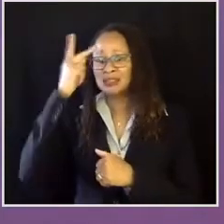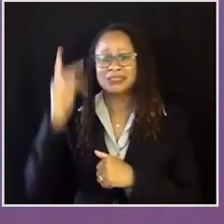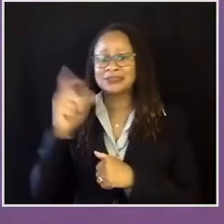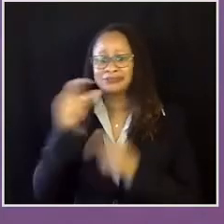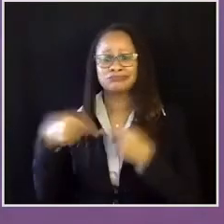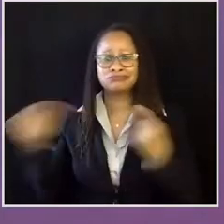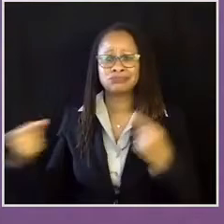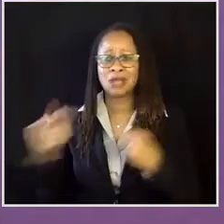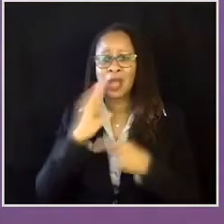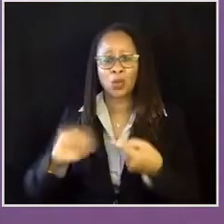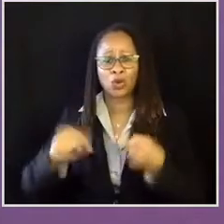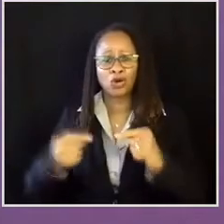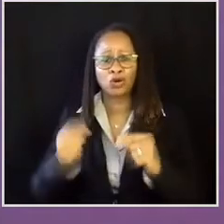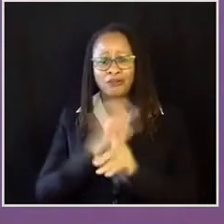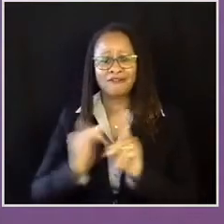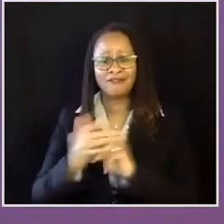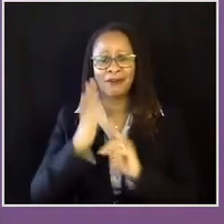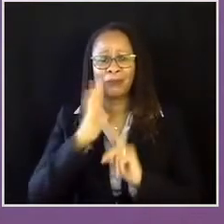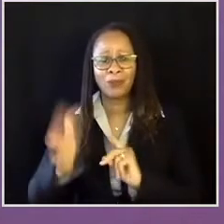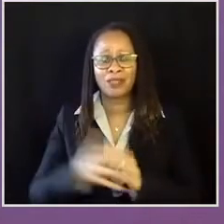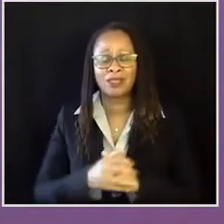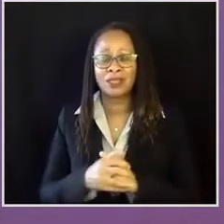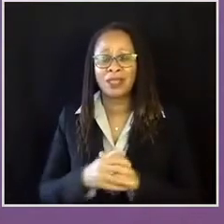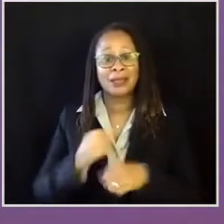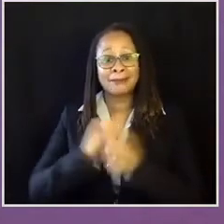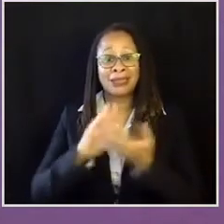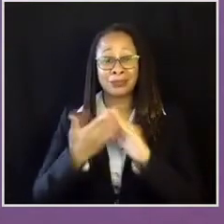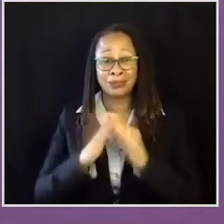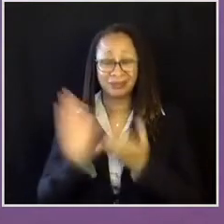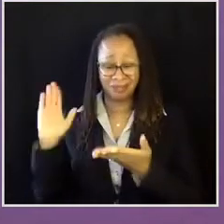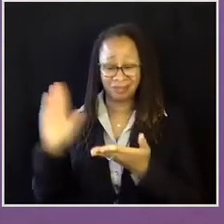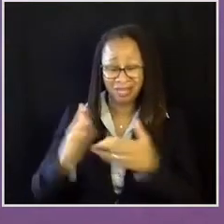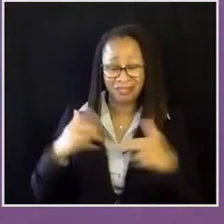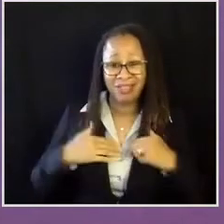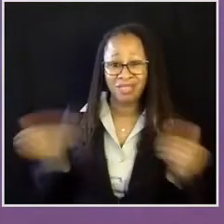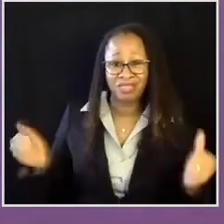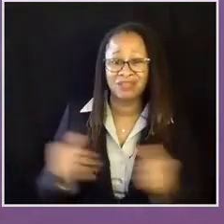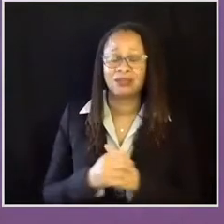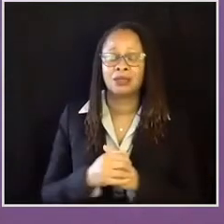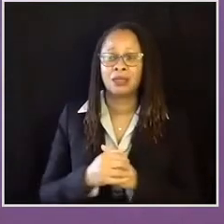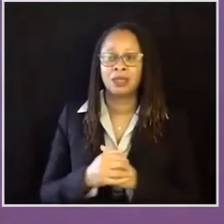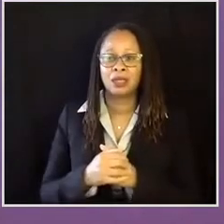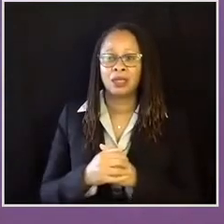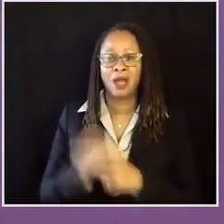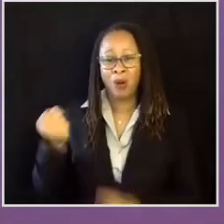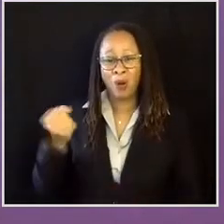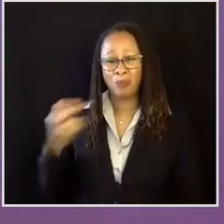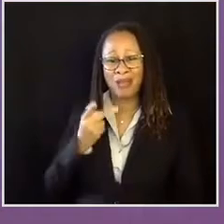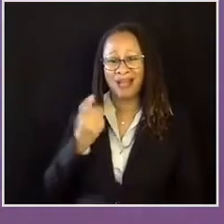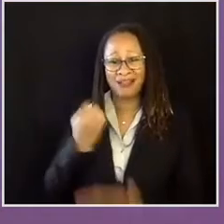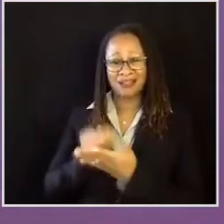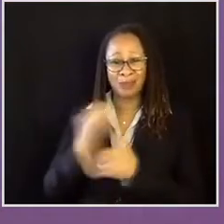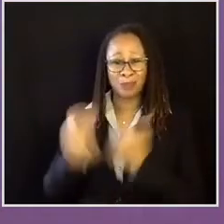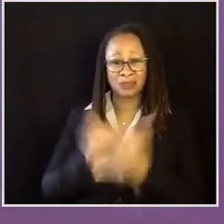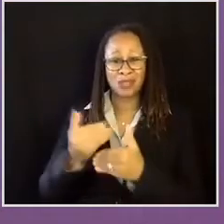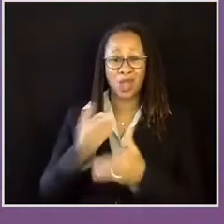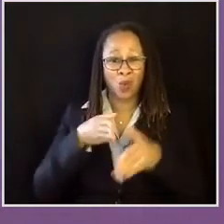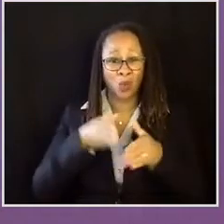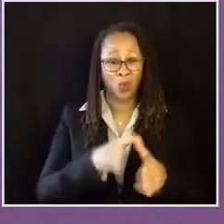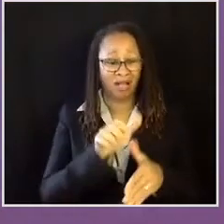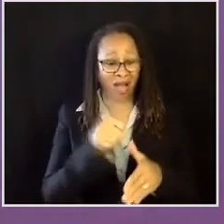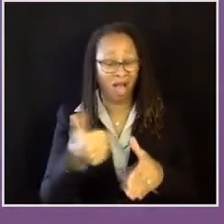harm the environment, make communities less healthy, and hold back economic progress while other countries race